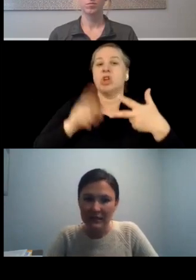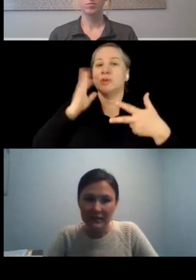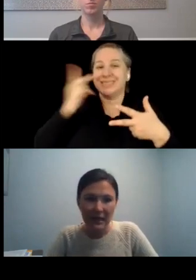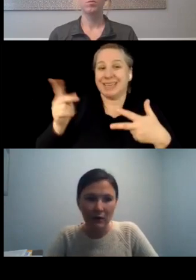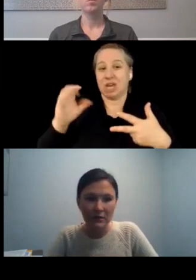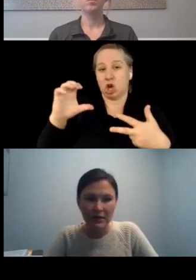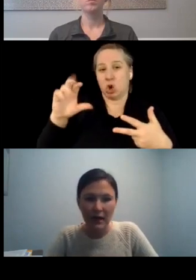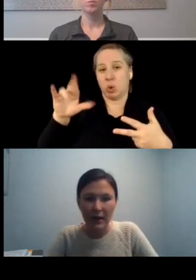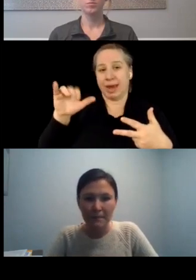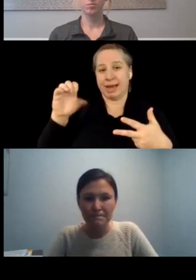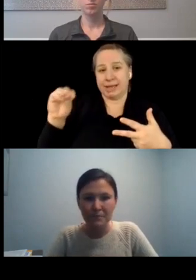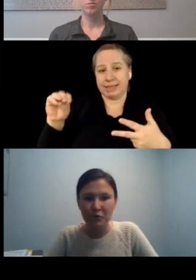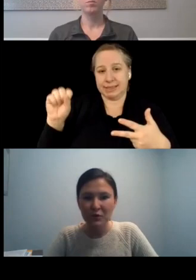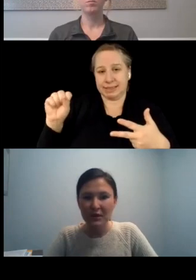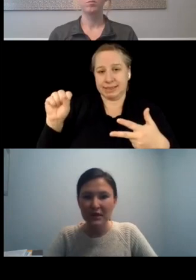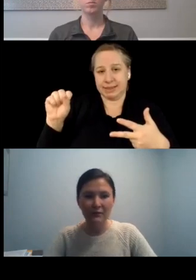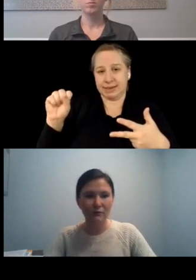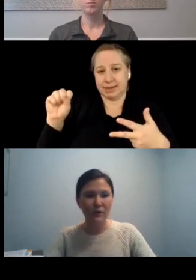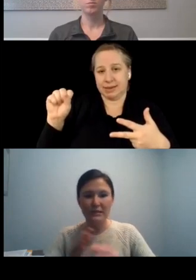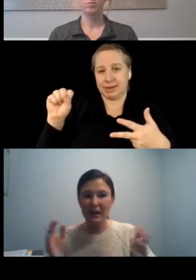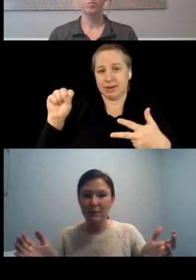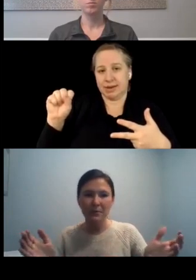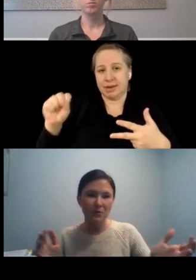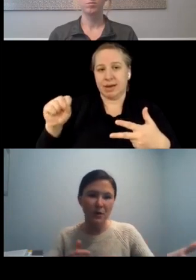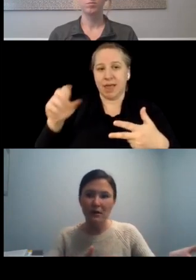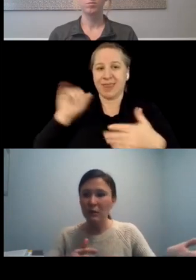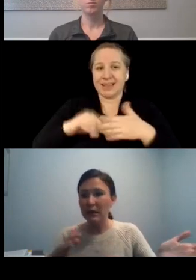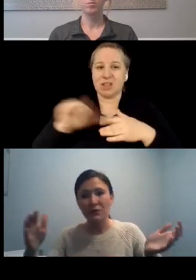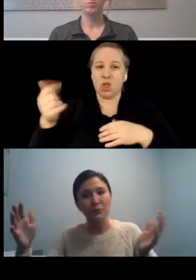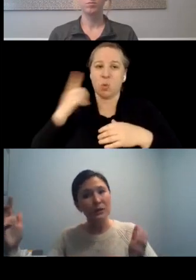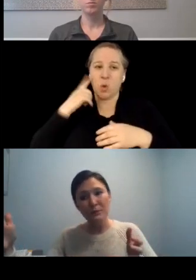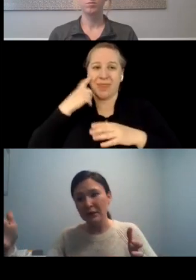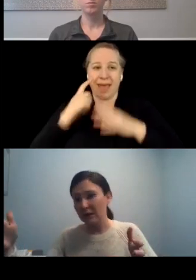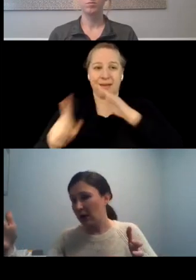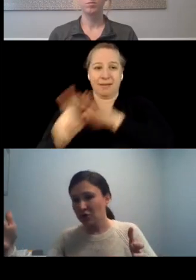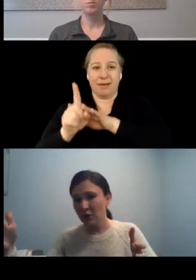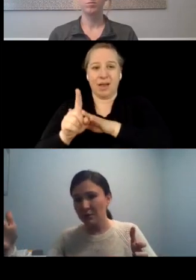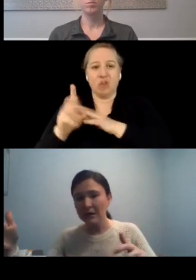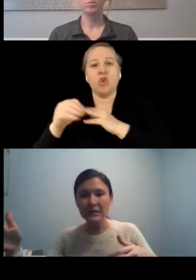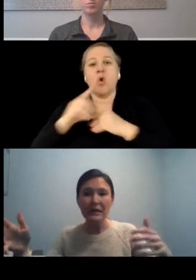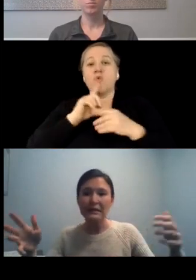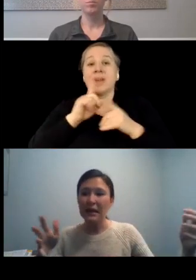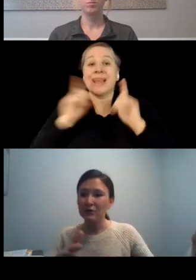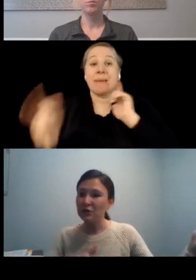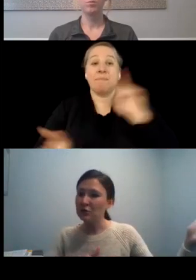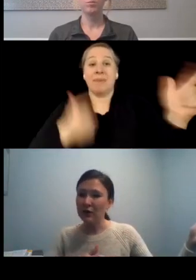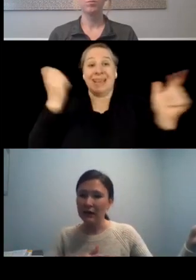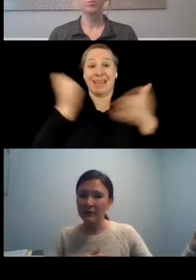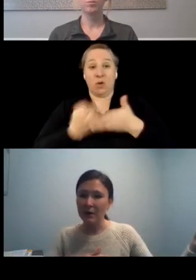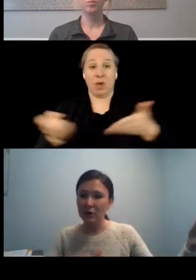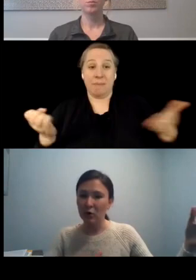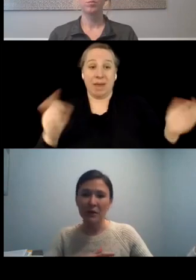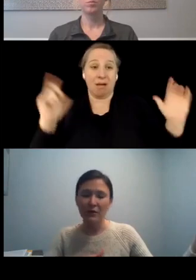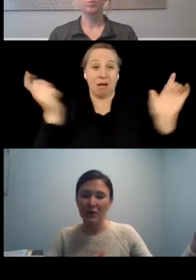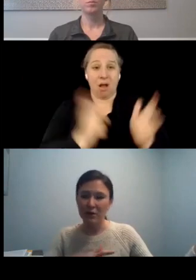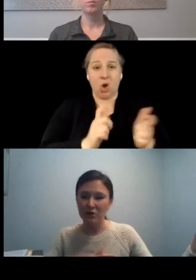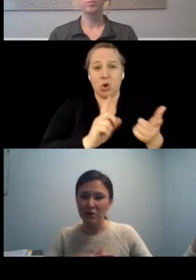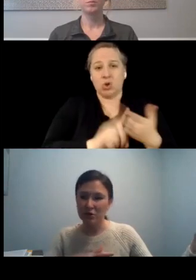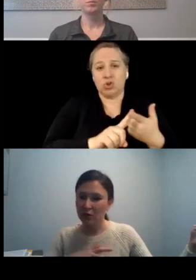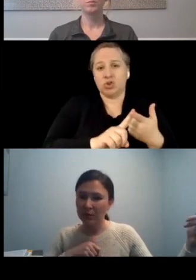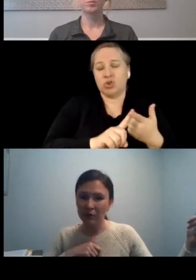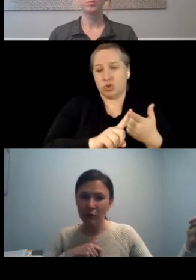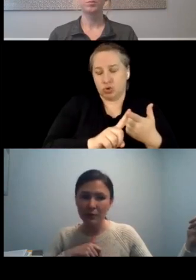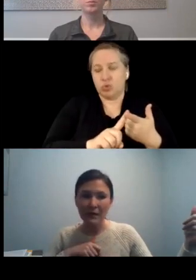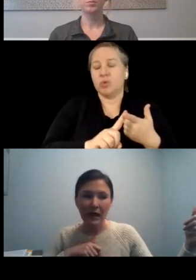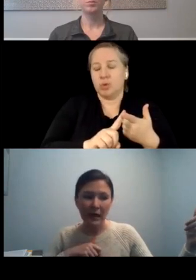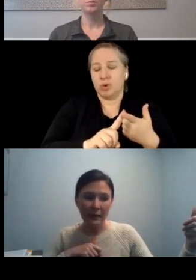key one that sticks out. So really it runs the gamut between, we get into really large equipment down to kind of smaller equipment. Even our